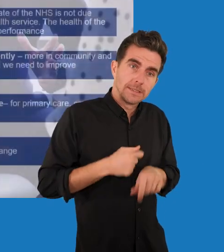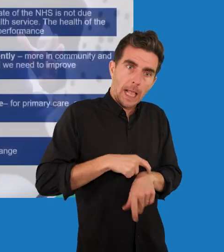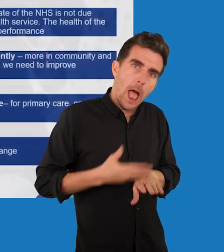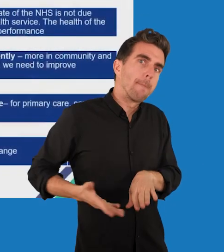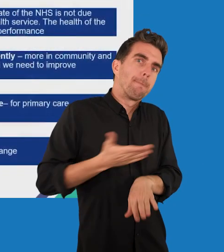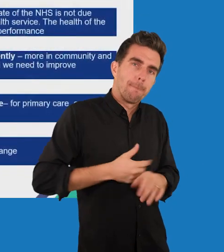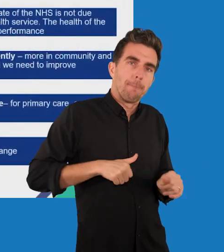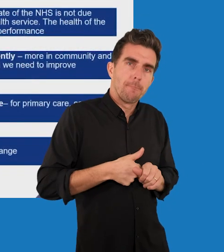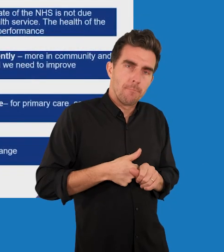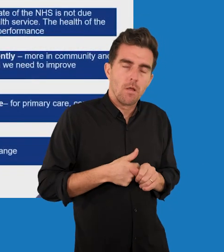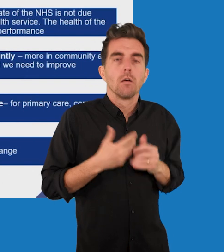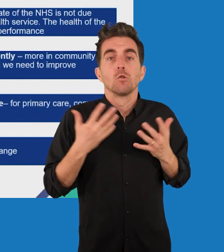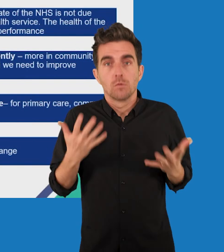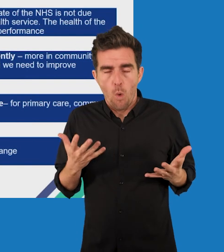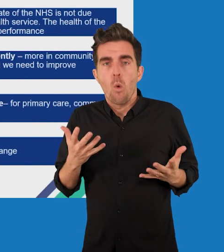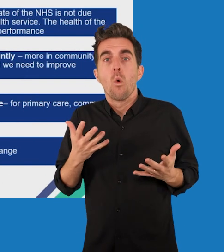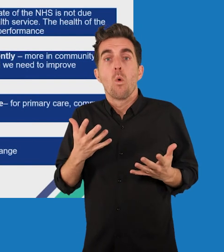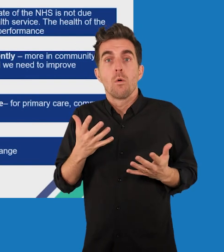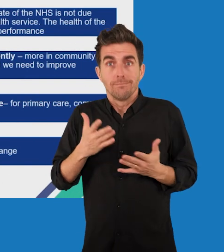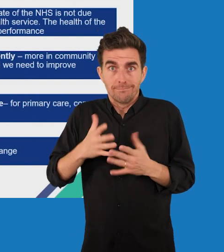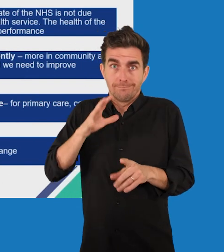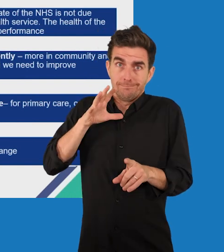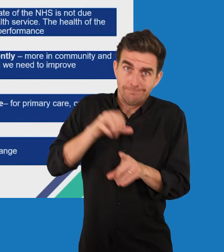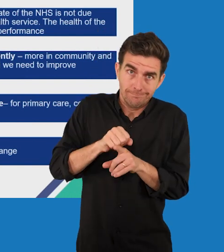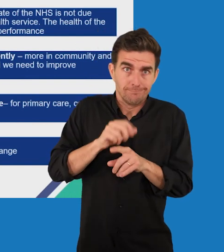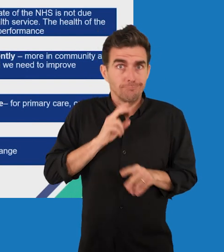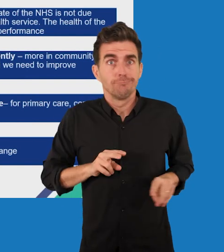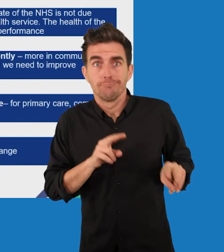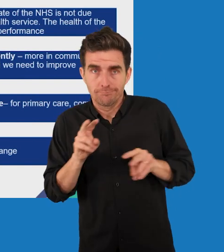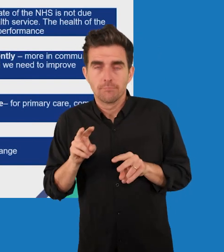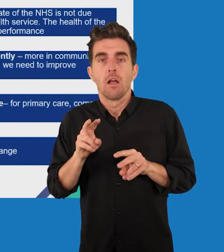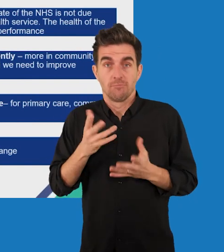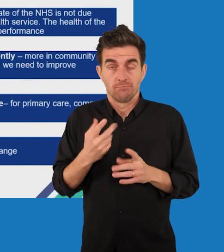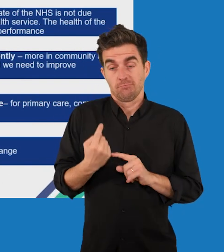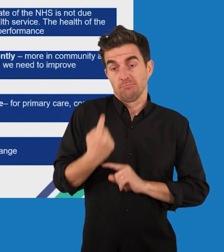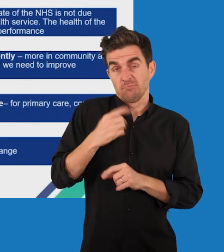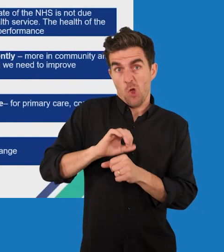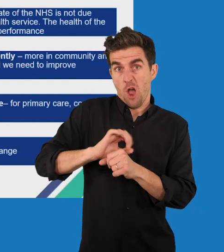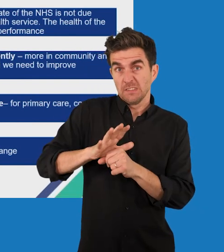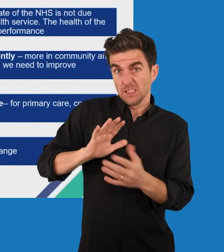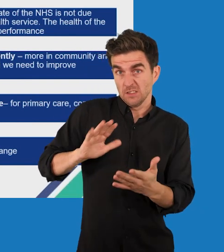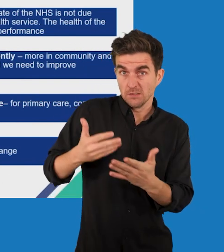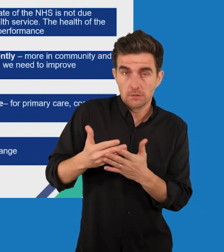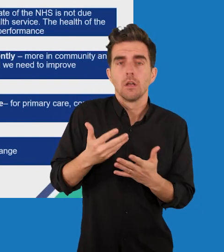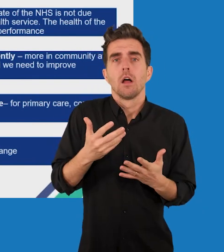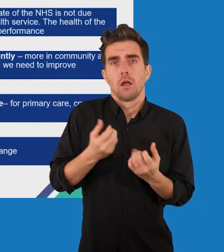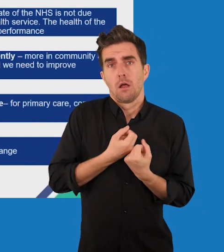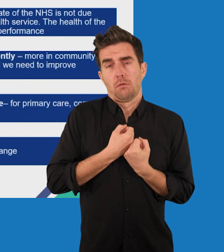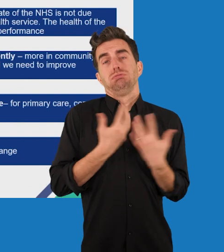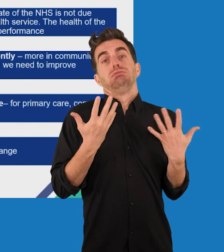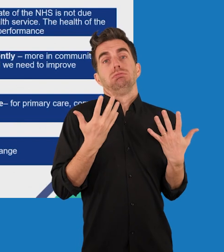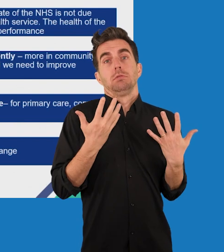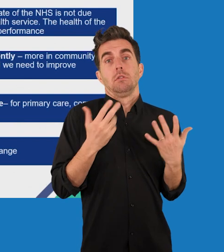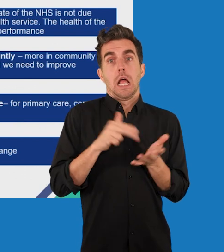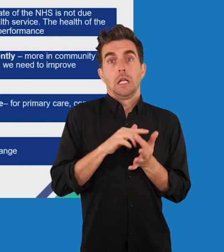earlier time. Also, you know, a real recognition that following COVID, we've really got a backlog of